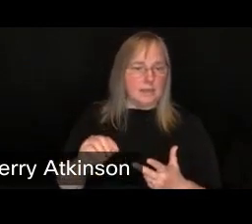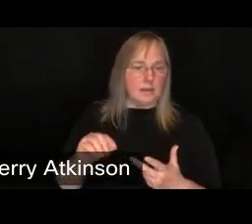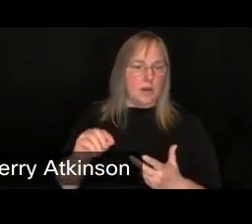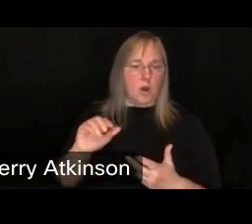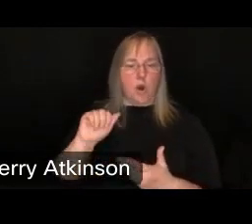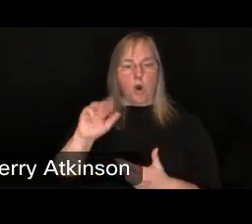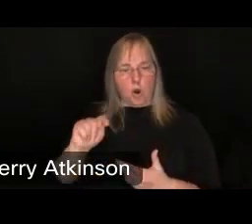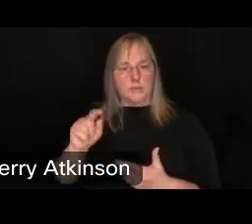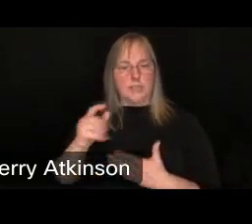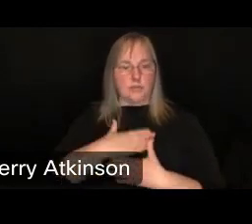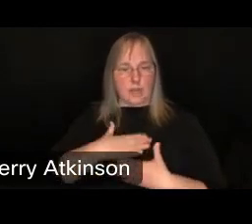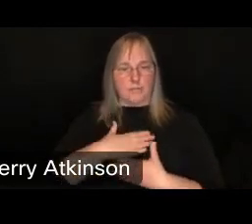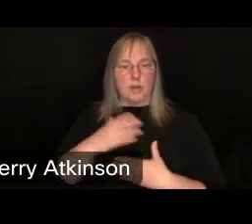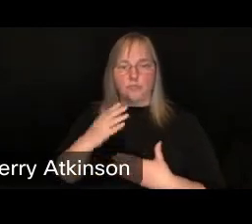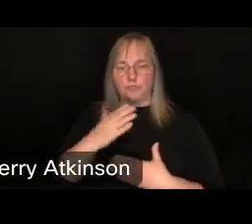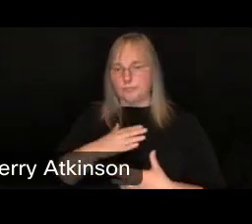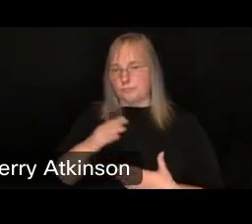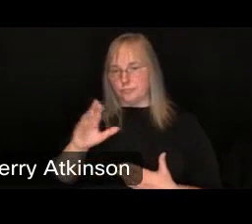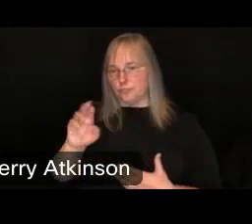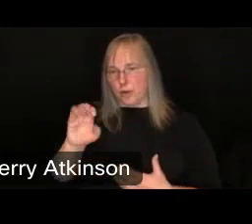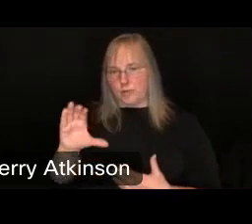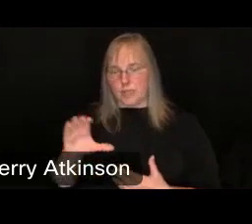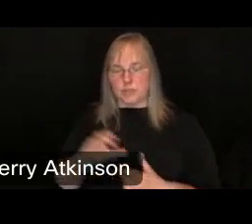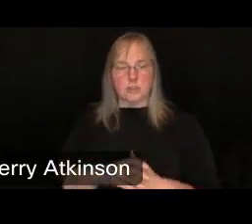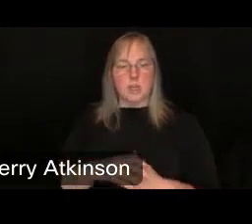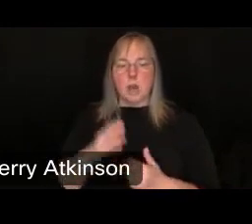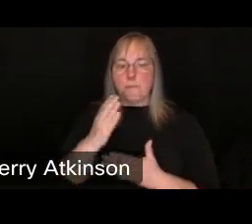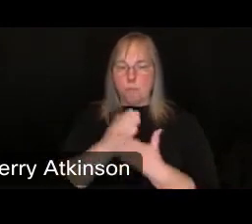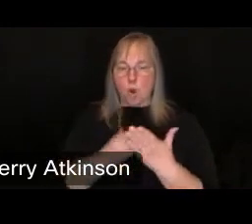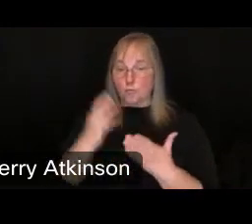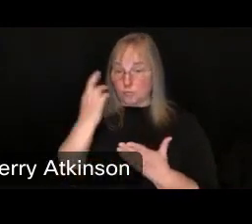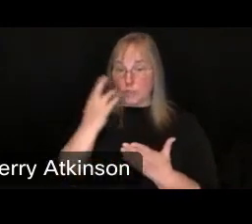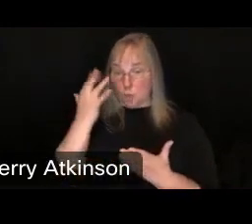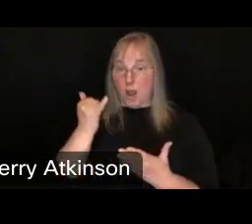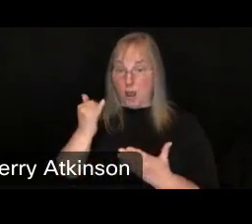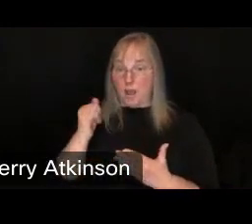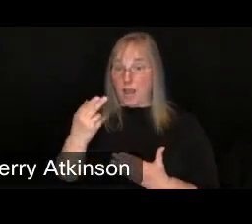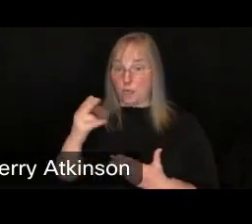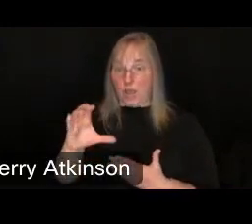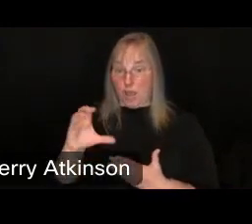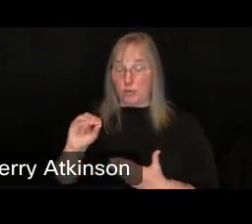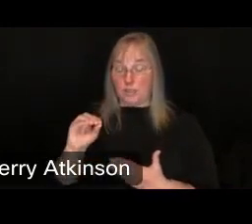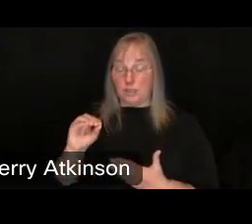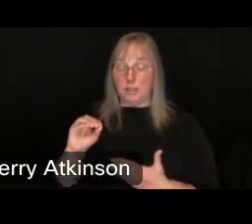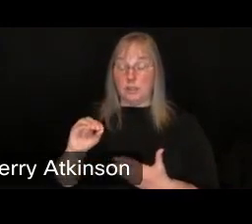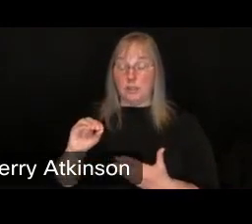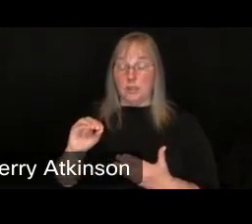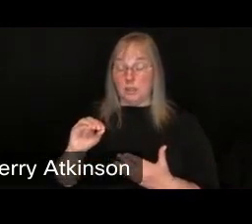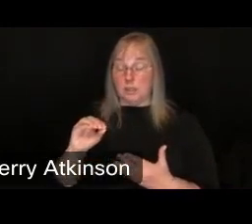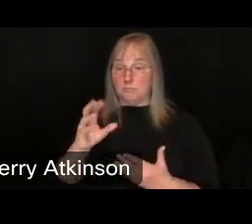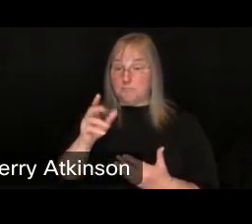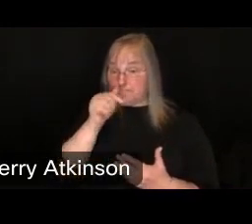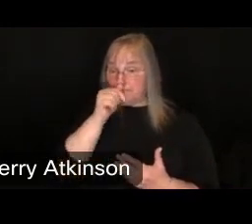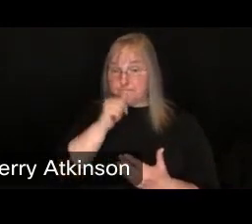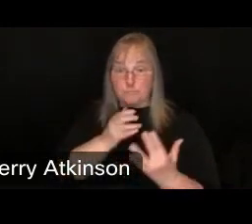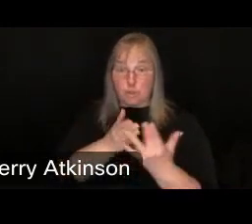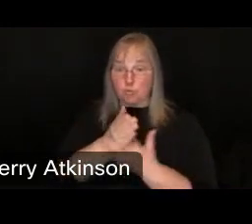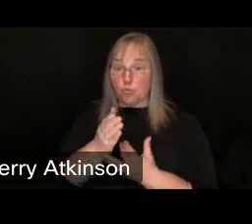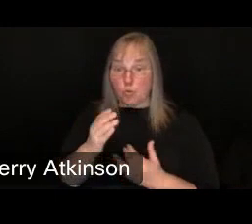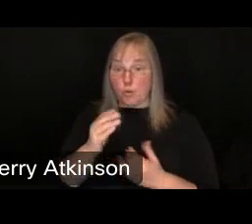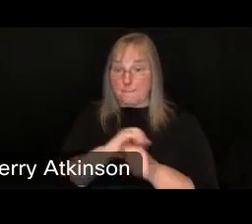why the county actually, part of the reason that county weathered the pandemic relatively well, even at the beginning onset of